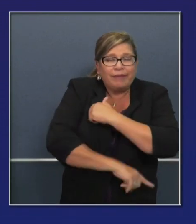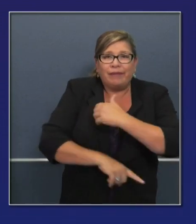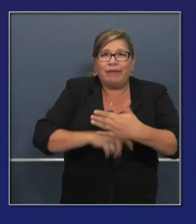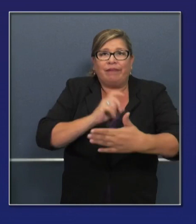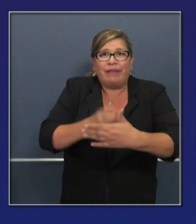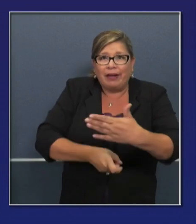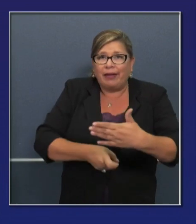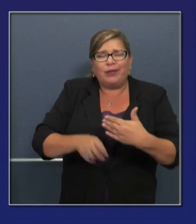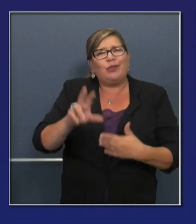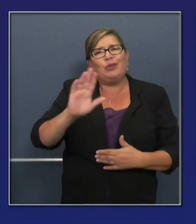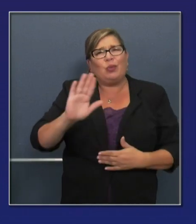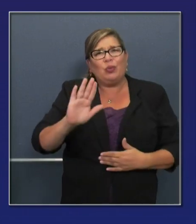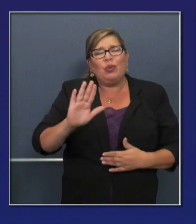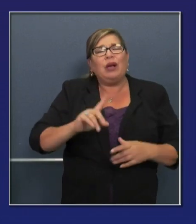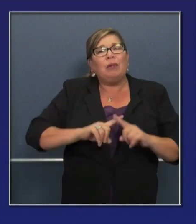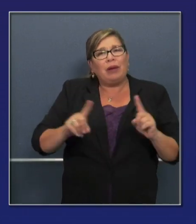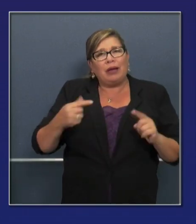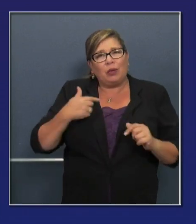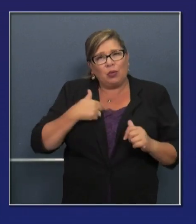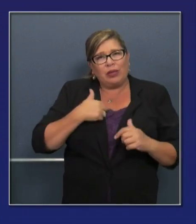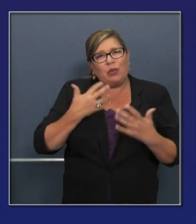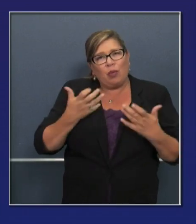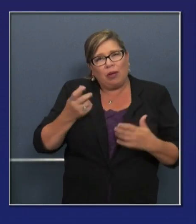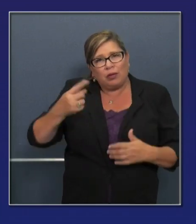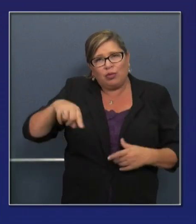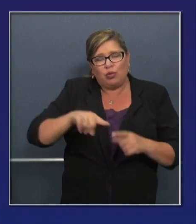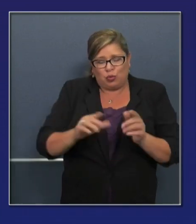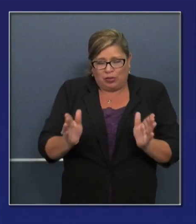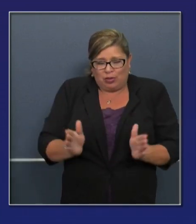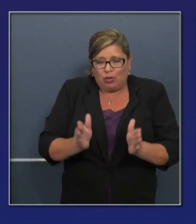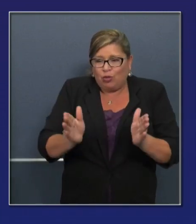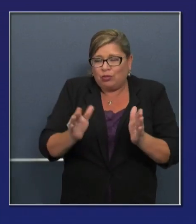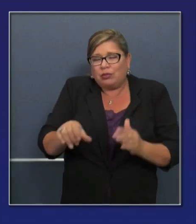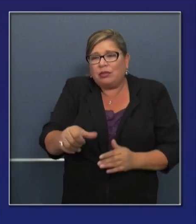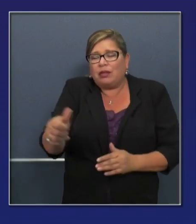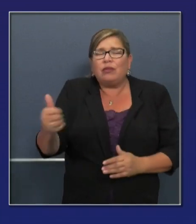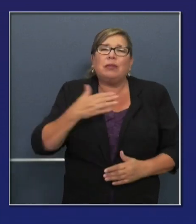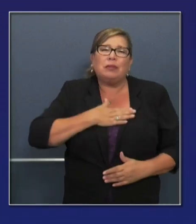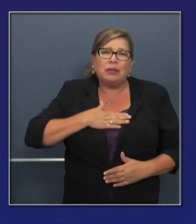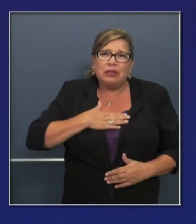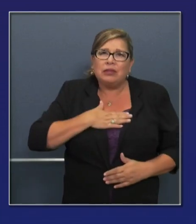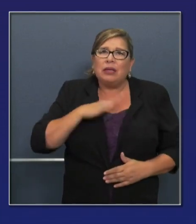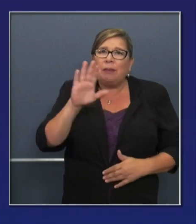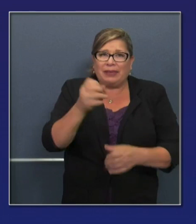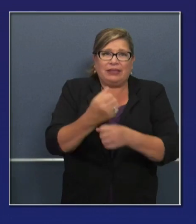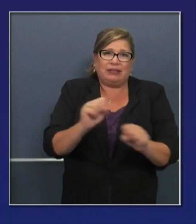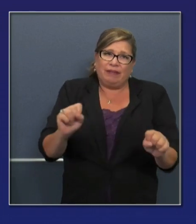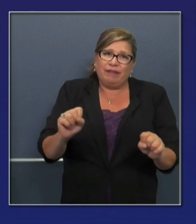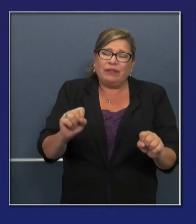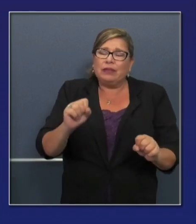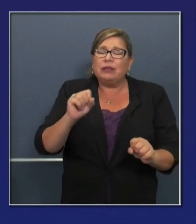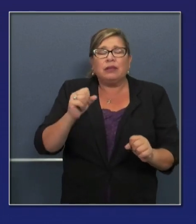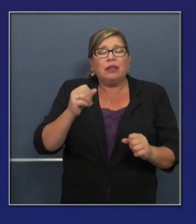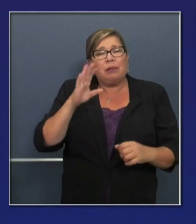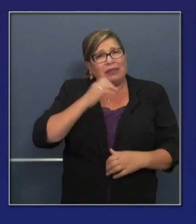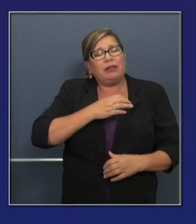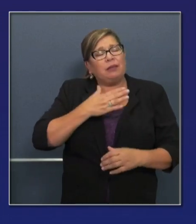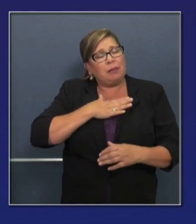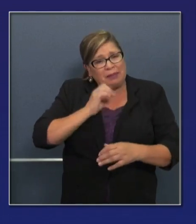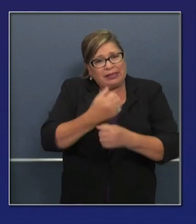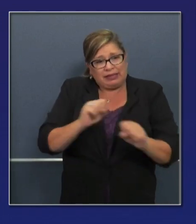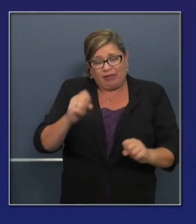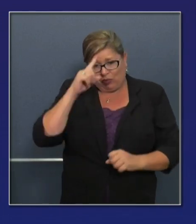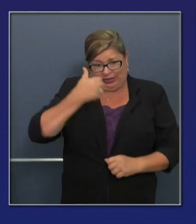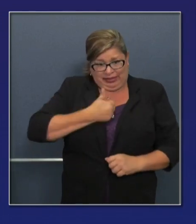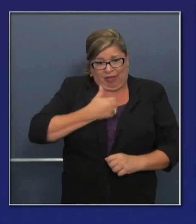we do want people to encourage others to be safe, not only for yourself, but for others